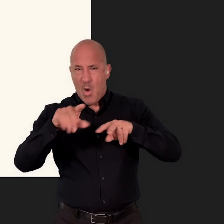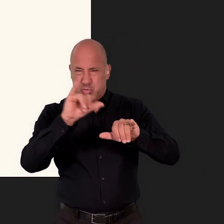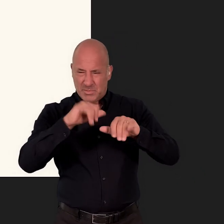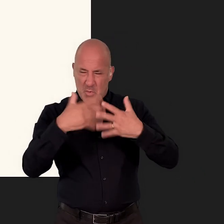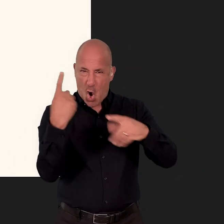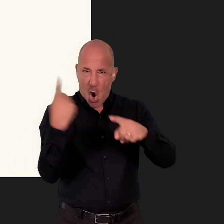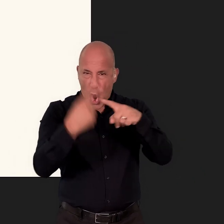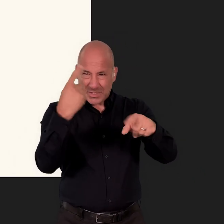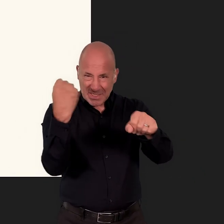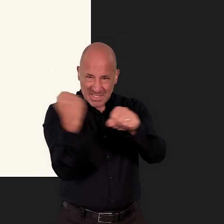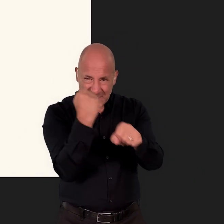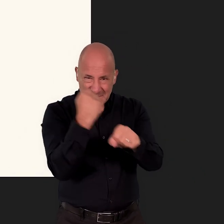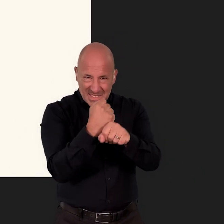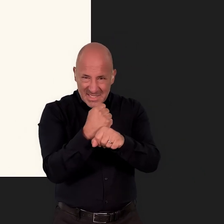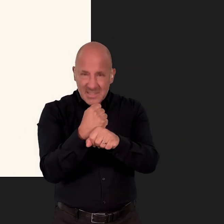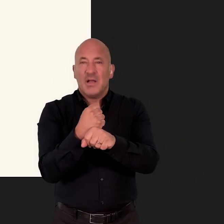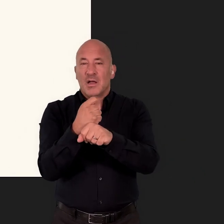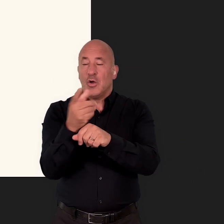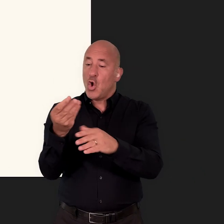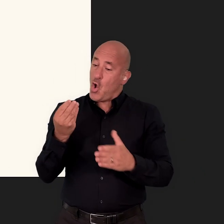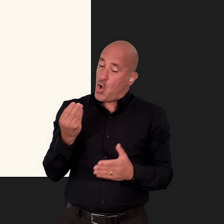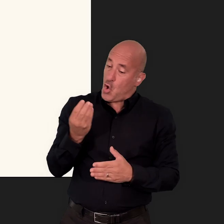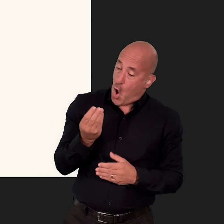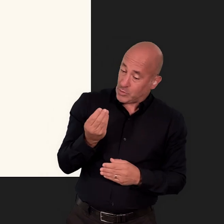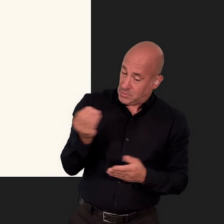that we can see which works are the most urgent.